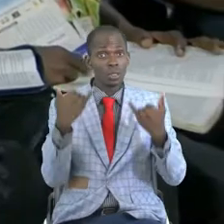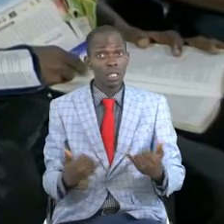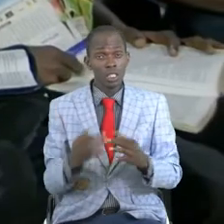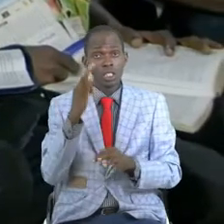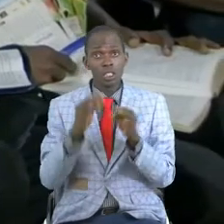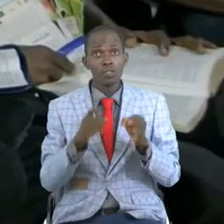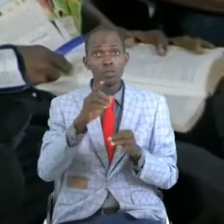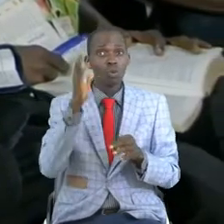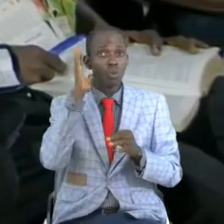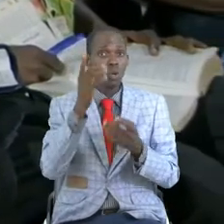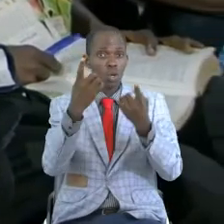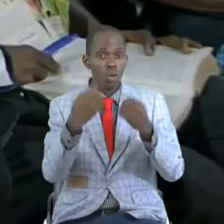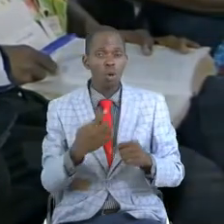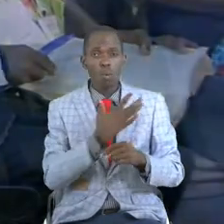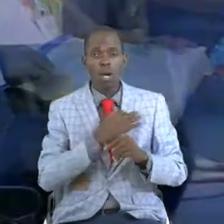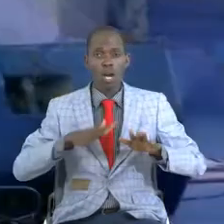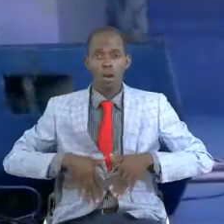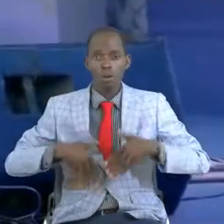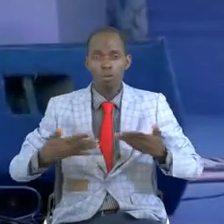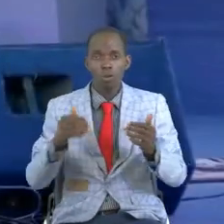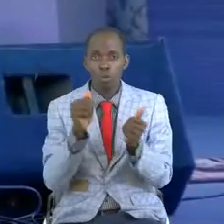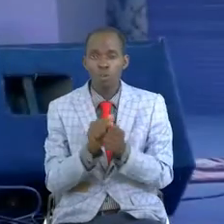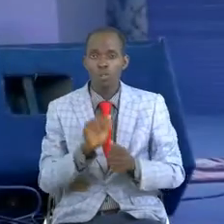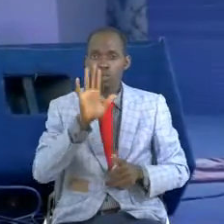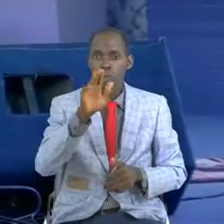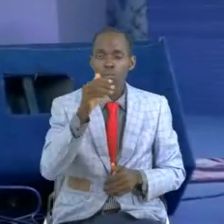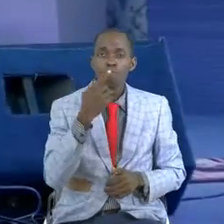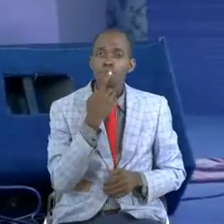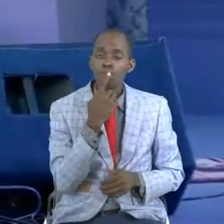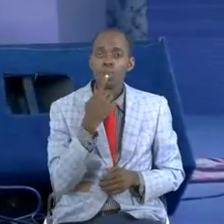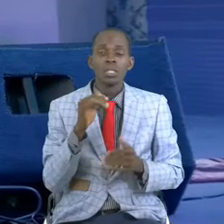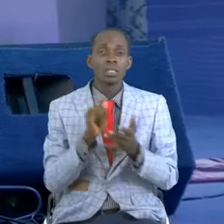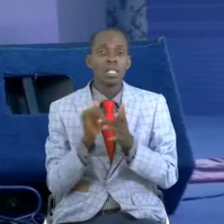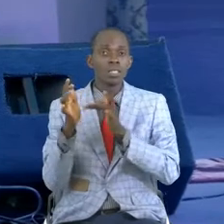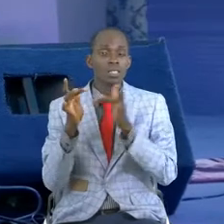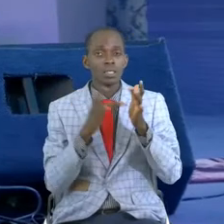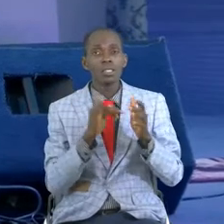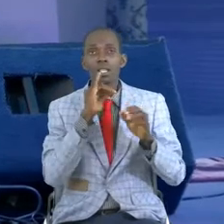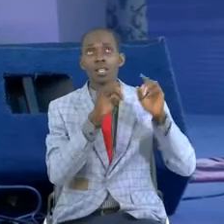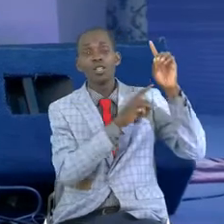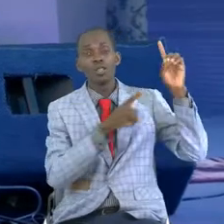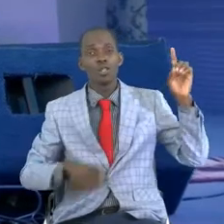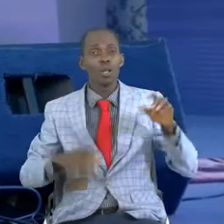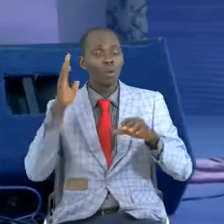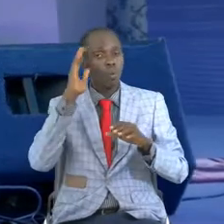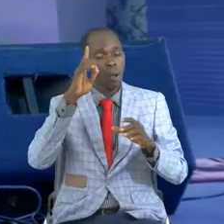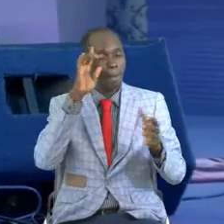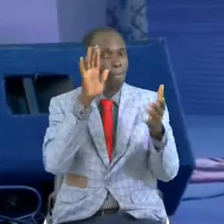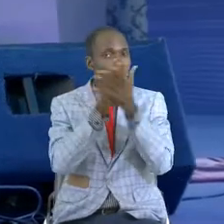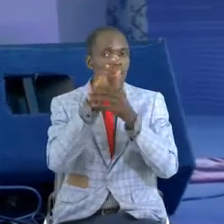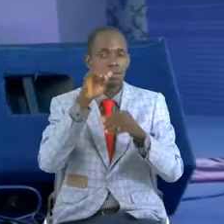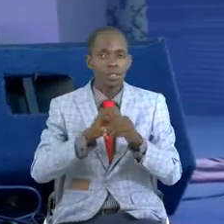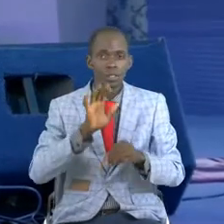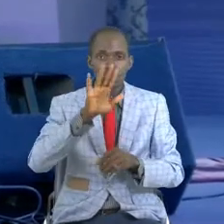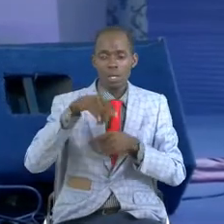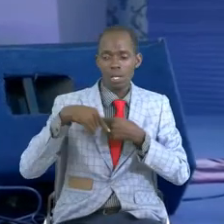and confess with your mouth that Jesus is Lord, and shall believe in thine heart that